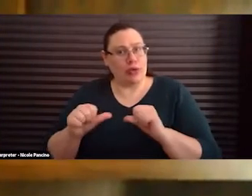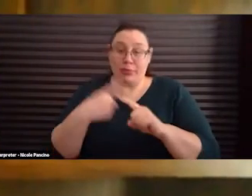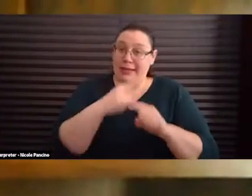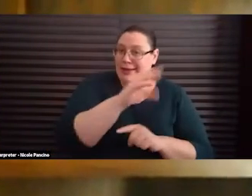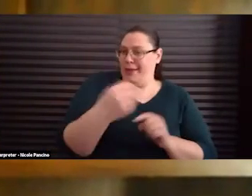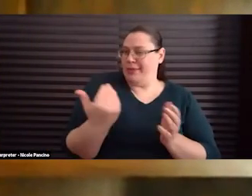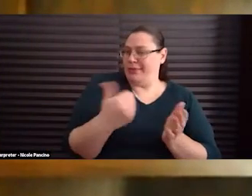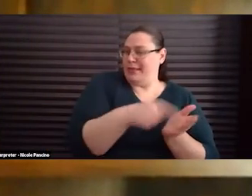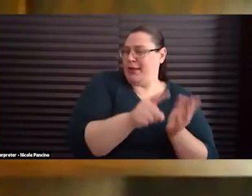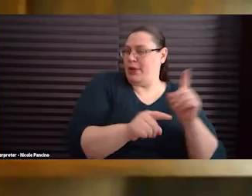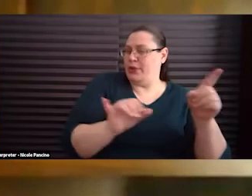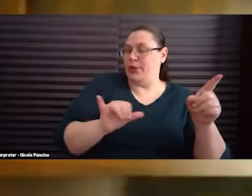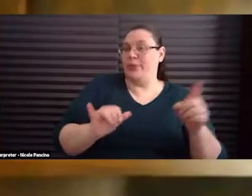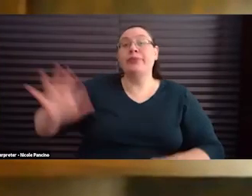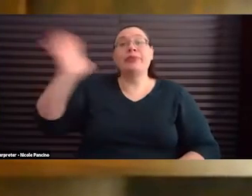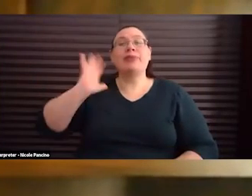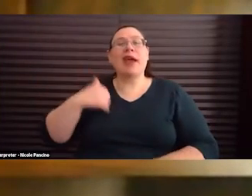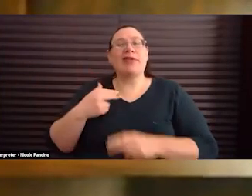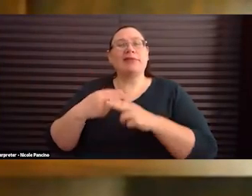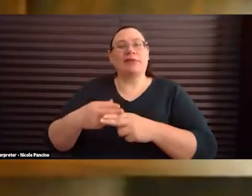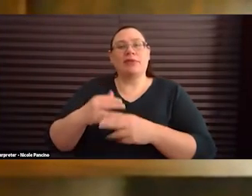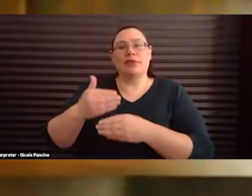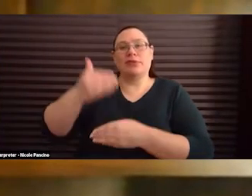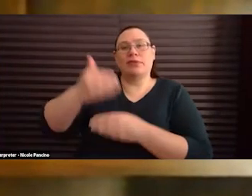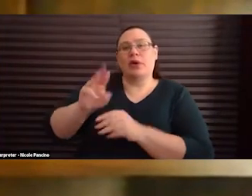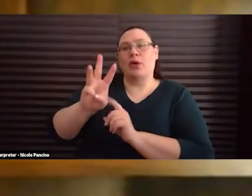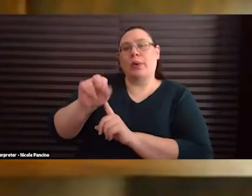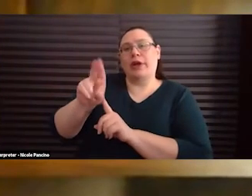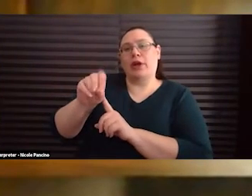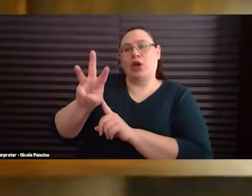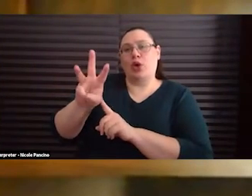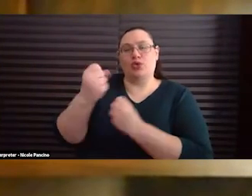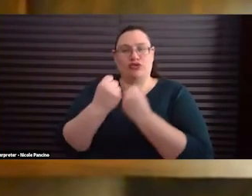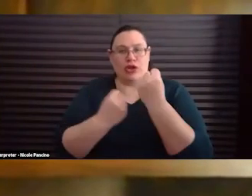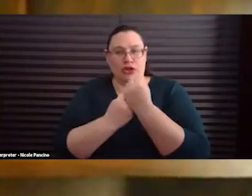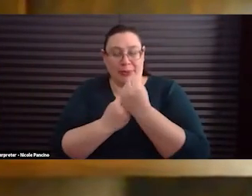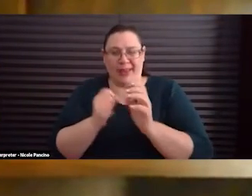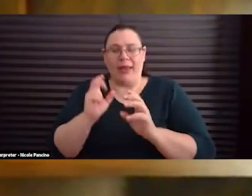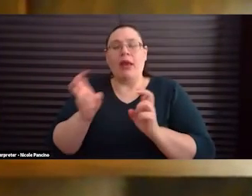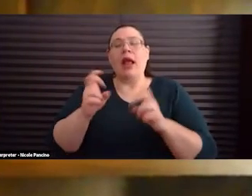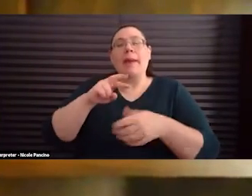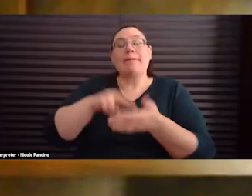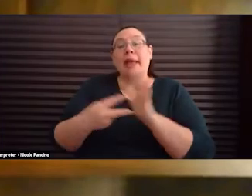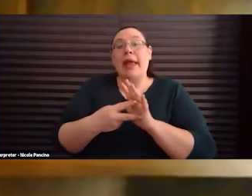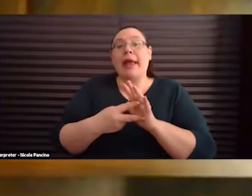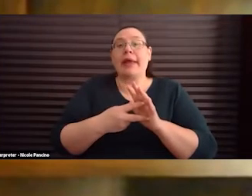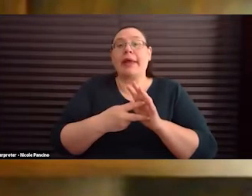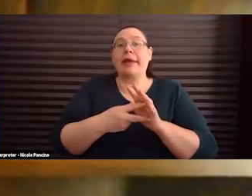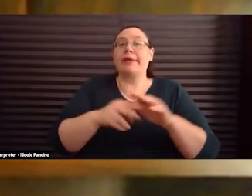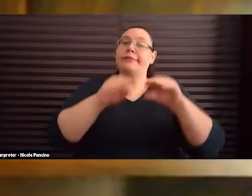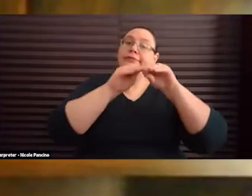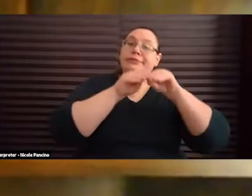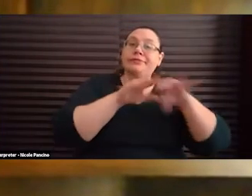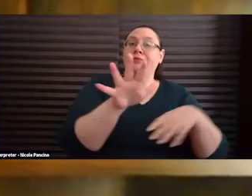in the past, there was a window structure, what we called windows, which meant that a show would come out on the movie, and then it